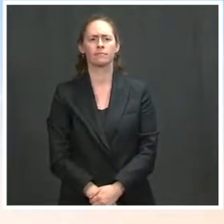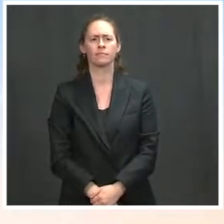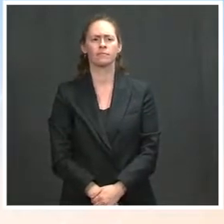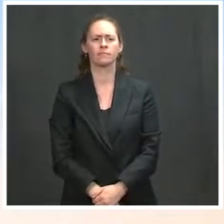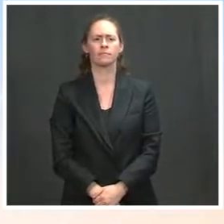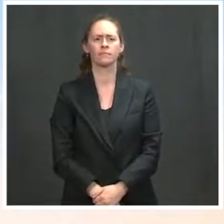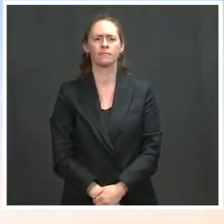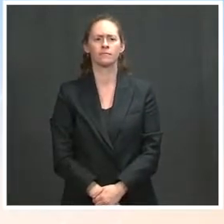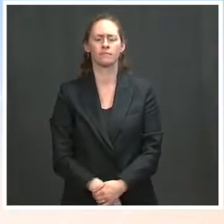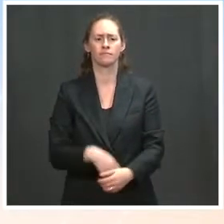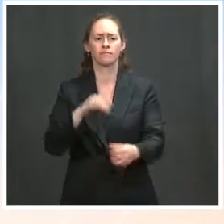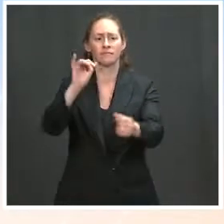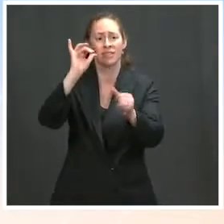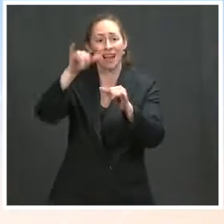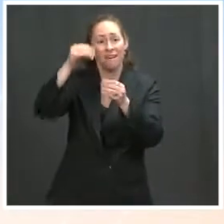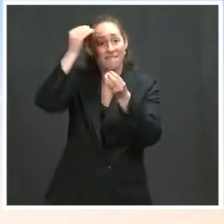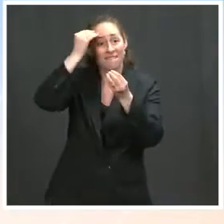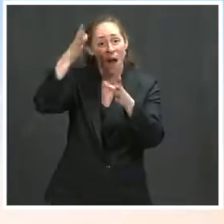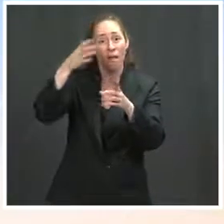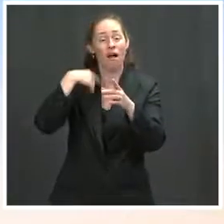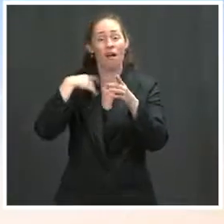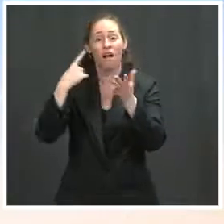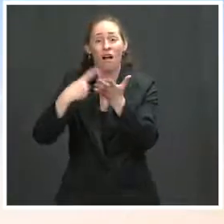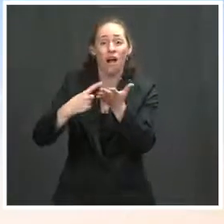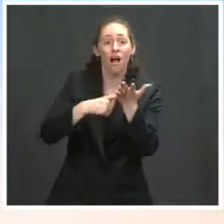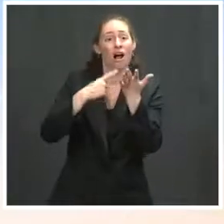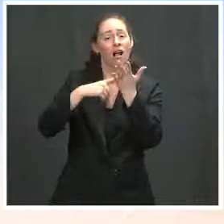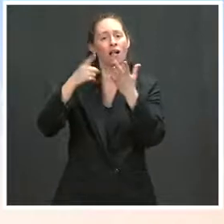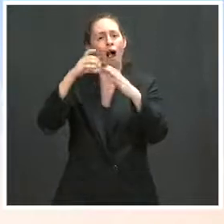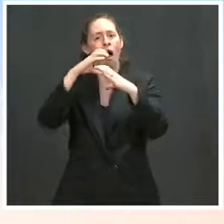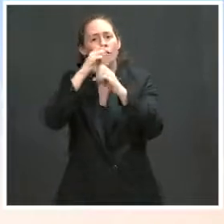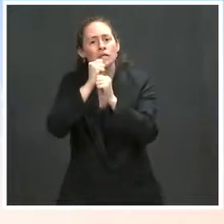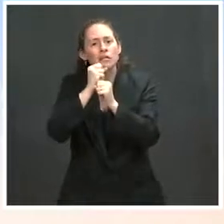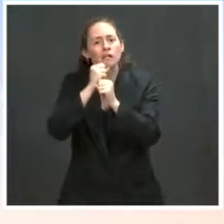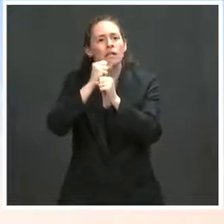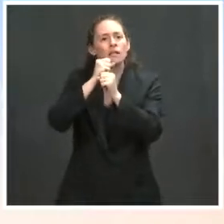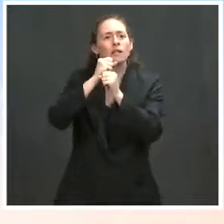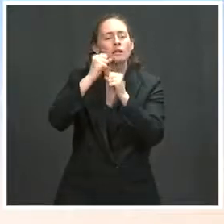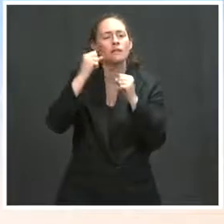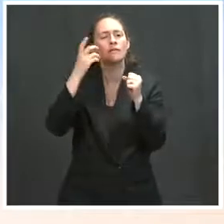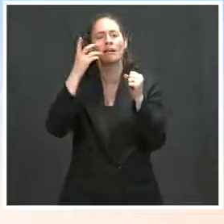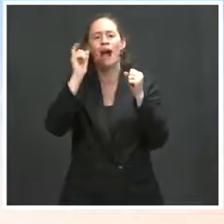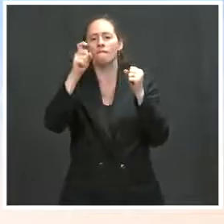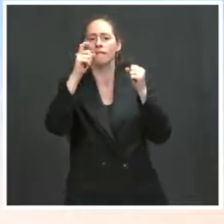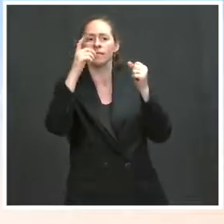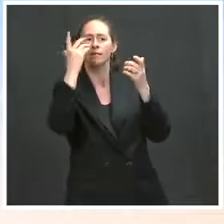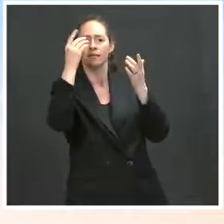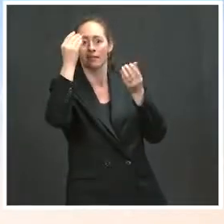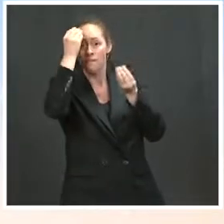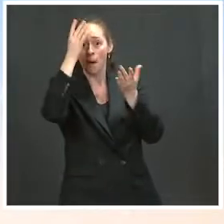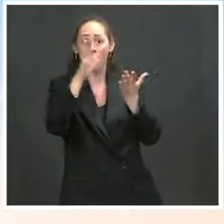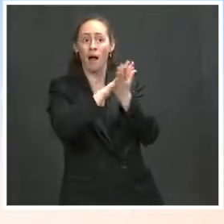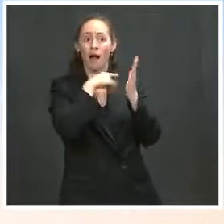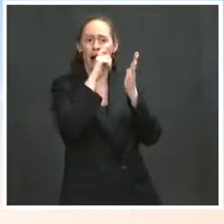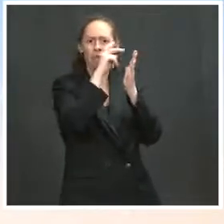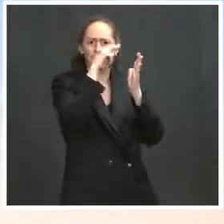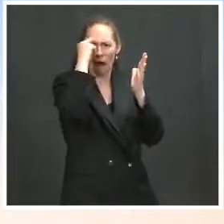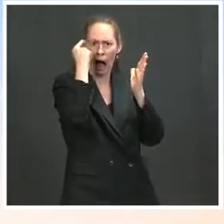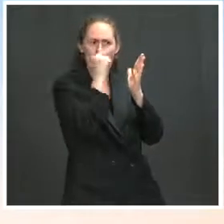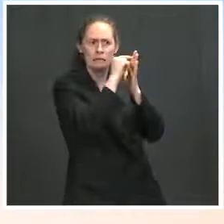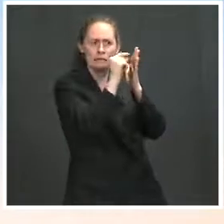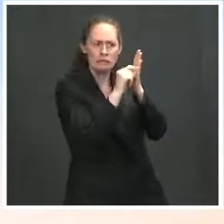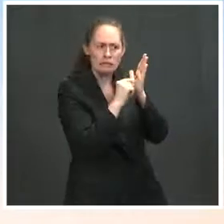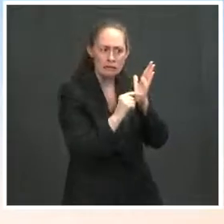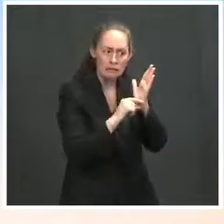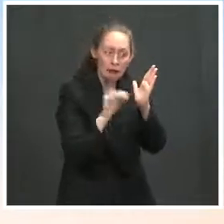classified, and it takes time to declassify something so that we can share with all of you. So that's part